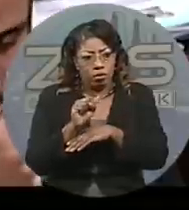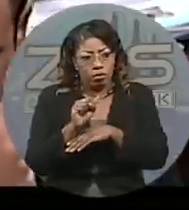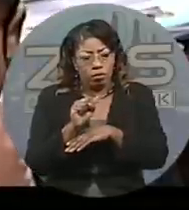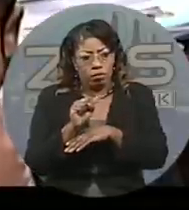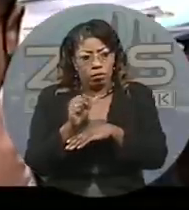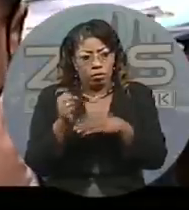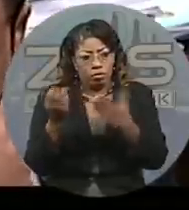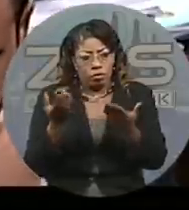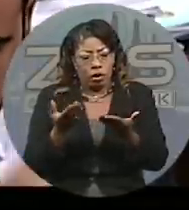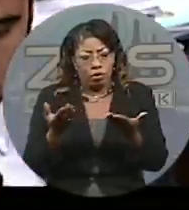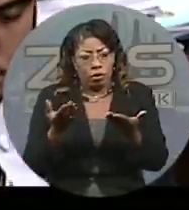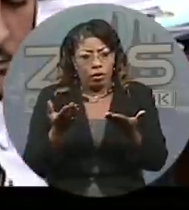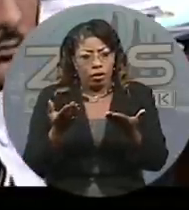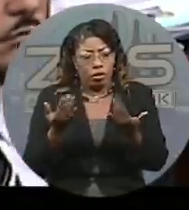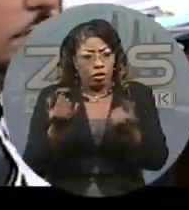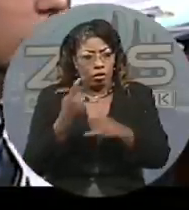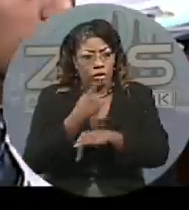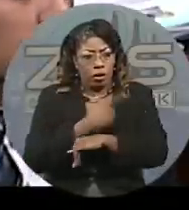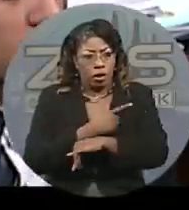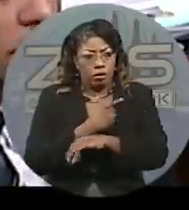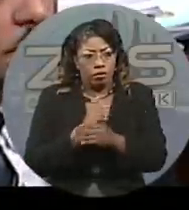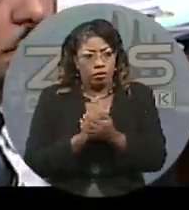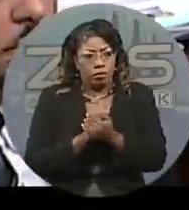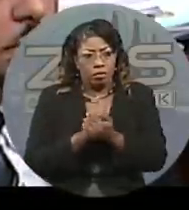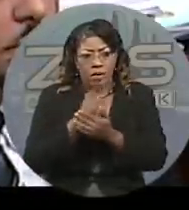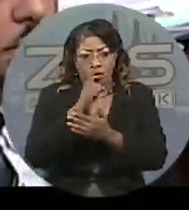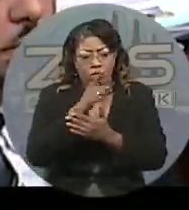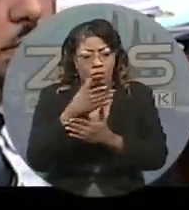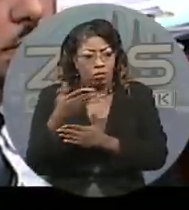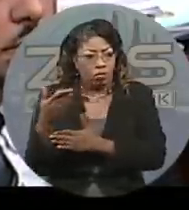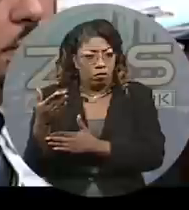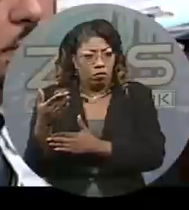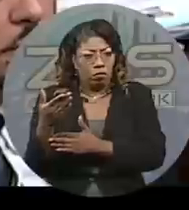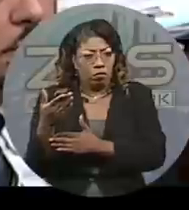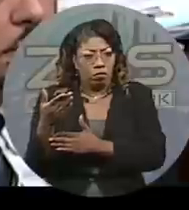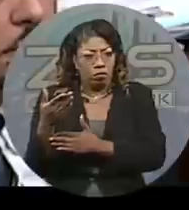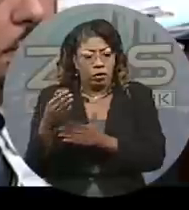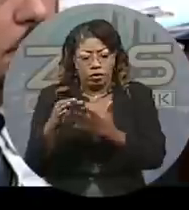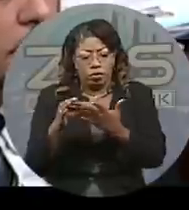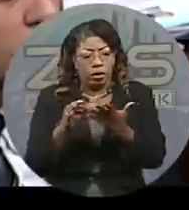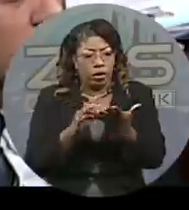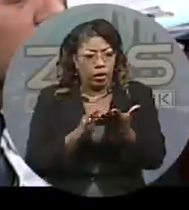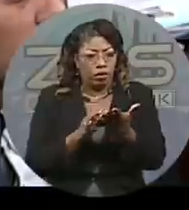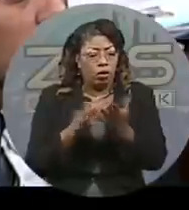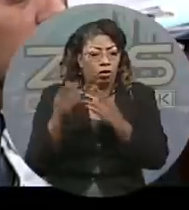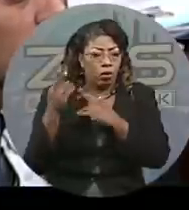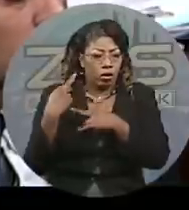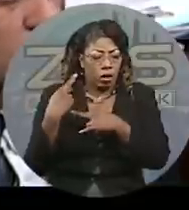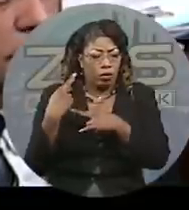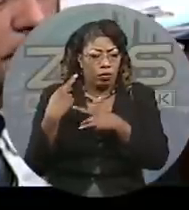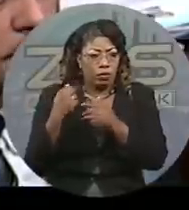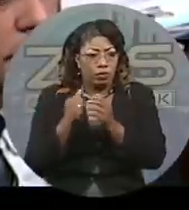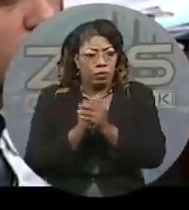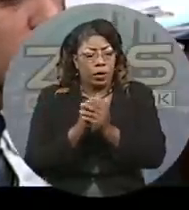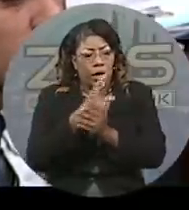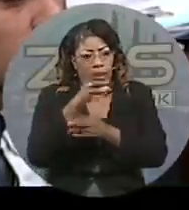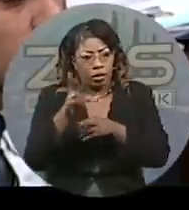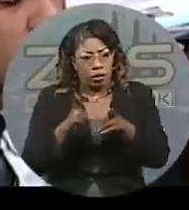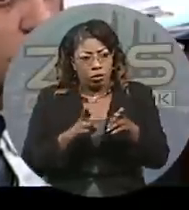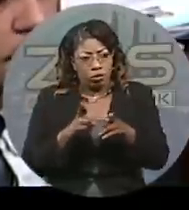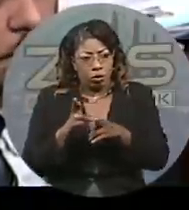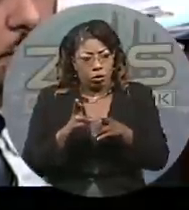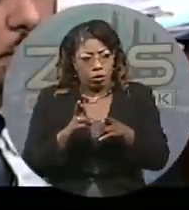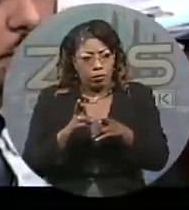today, and that is one of transparency, accountability, and effective internal controls to